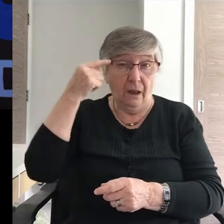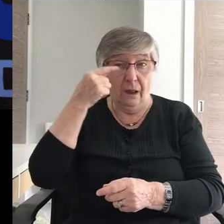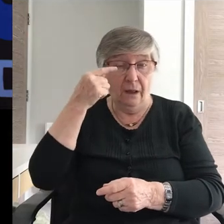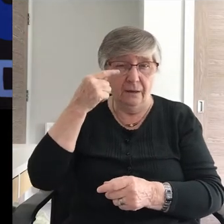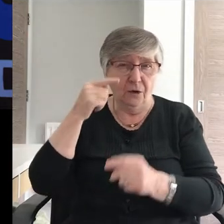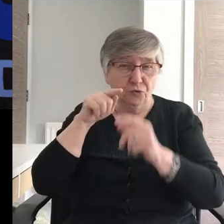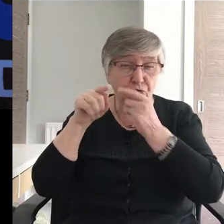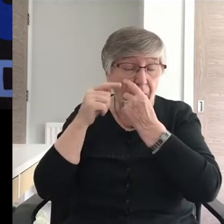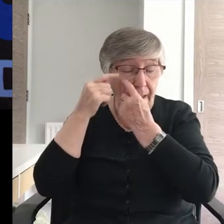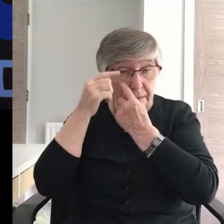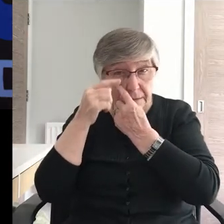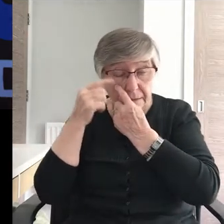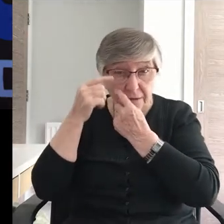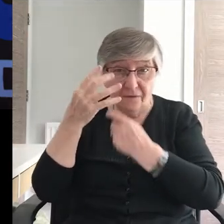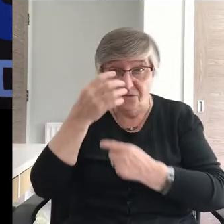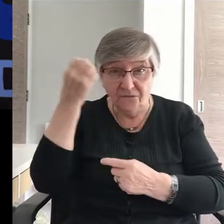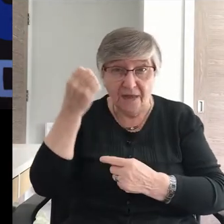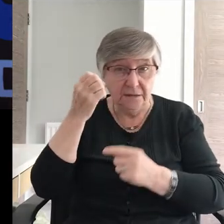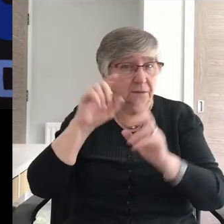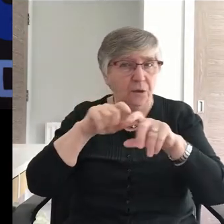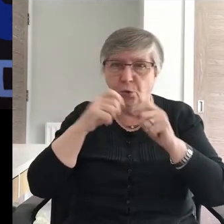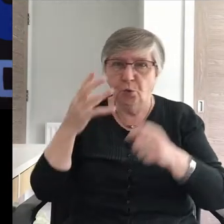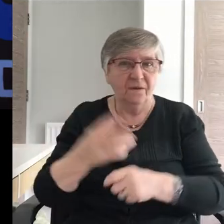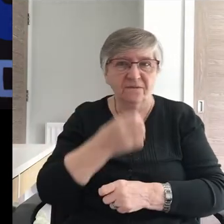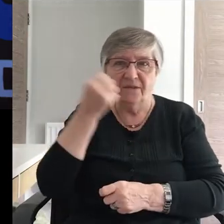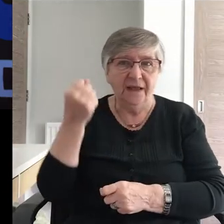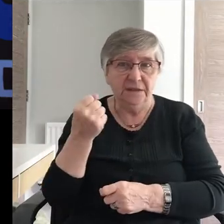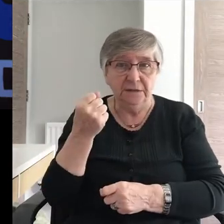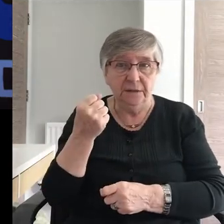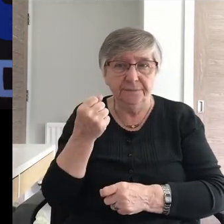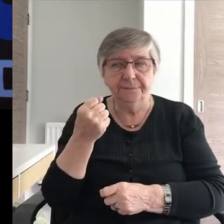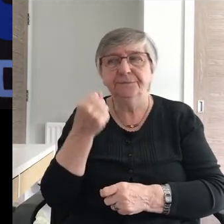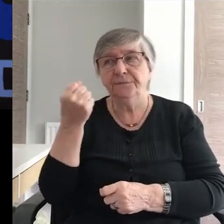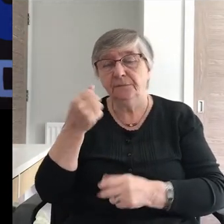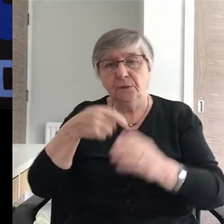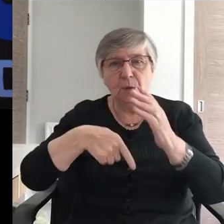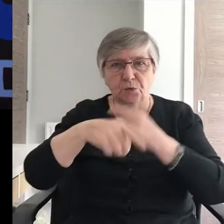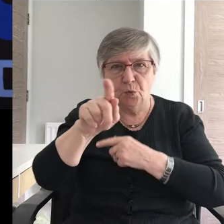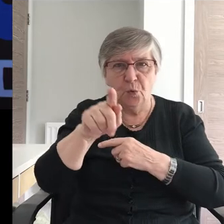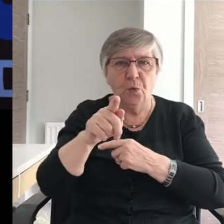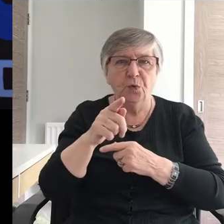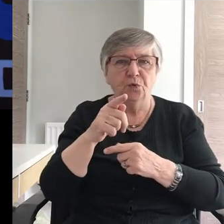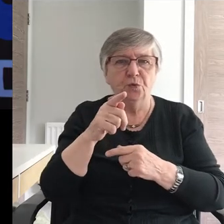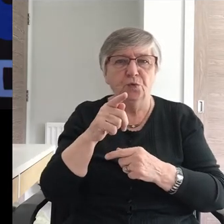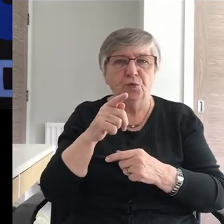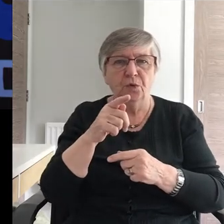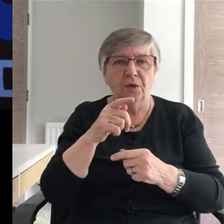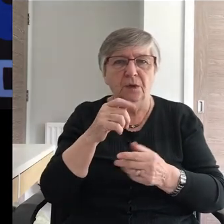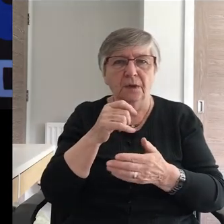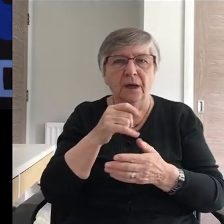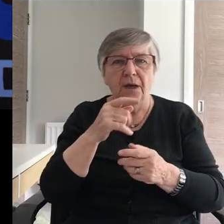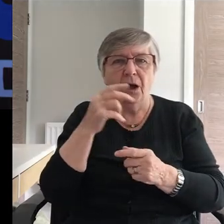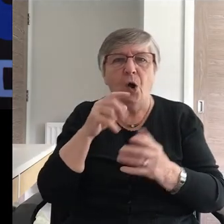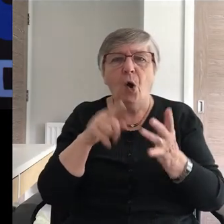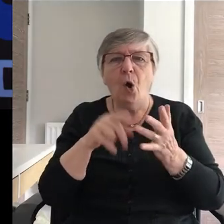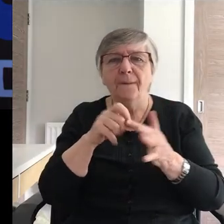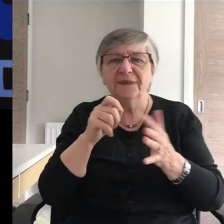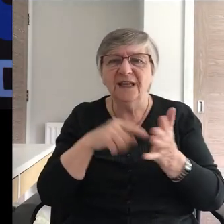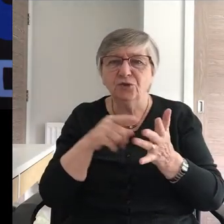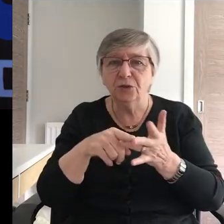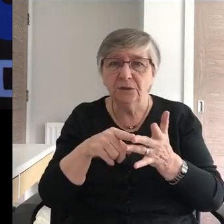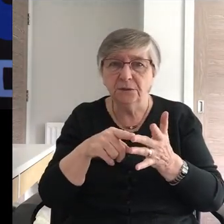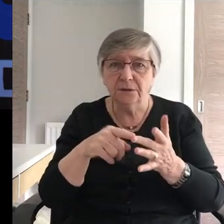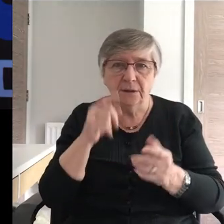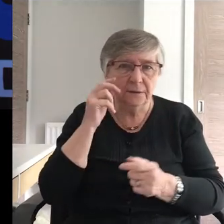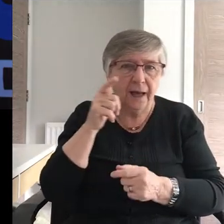tried again and again to find it without success. Until we found an optician who'd had a look at her and said it must